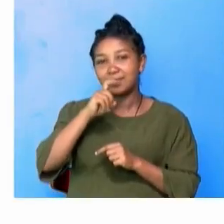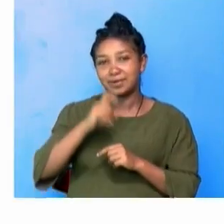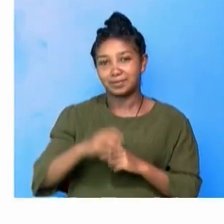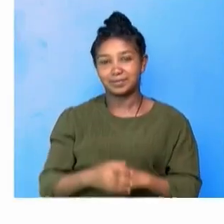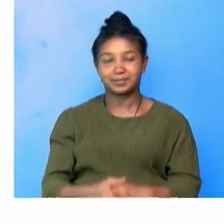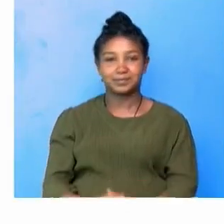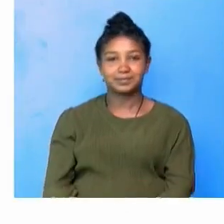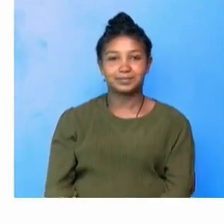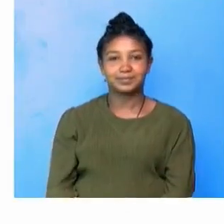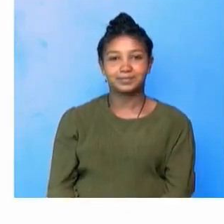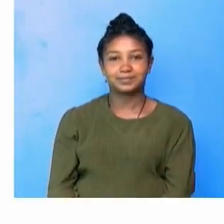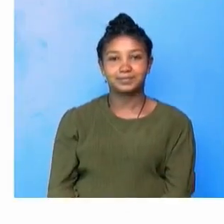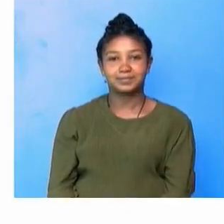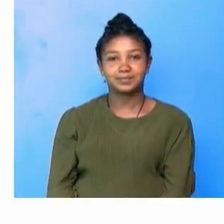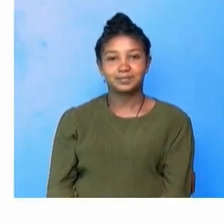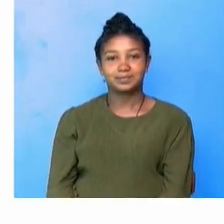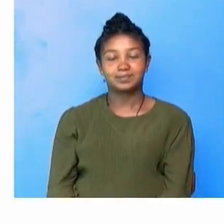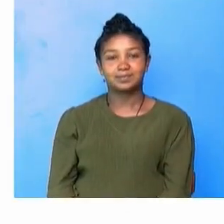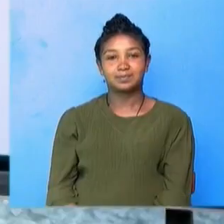Clever.